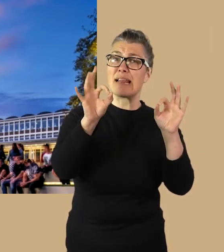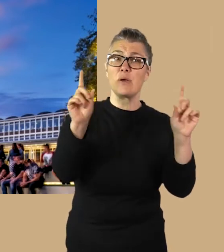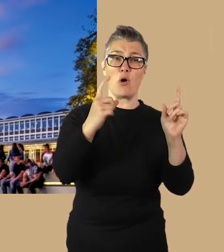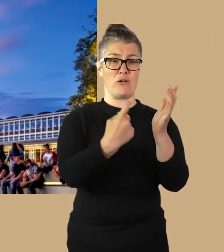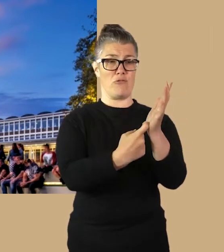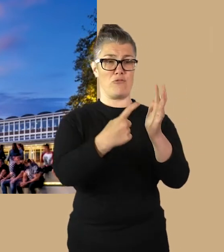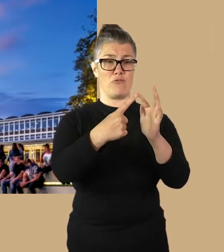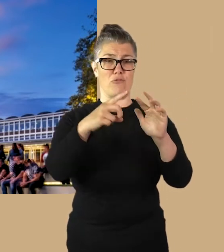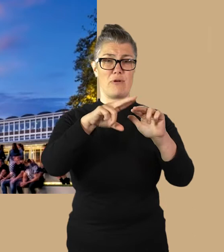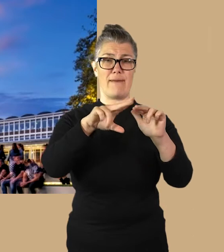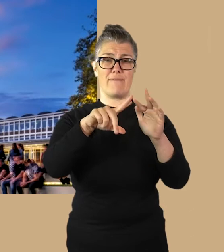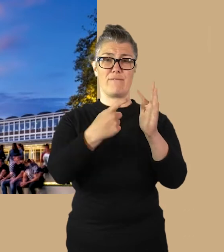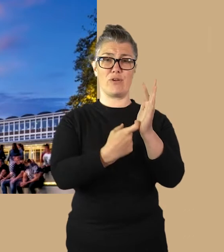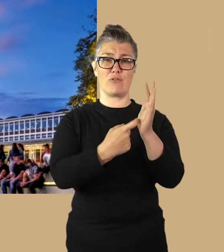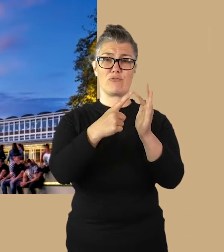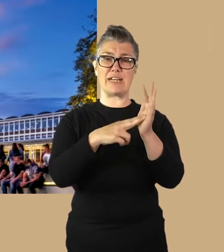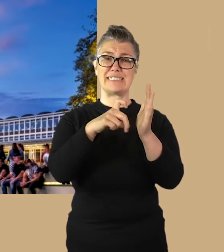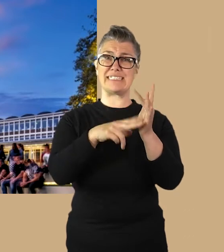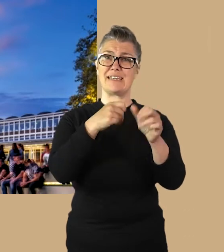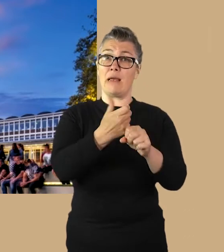referencing, because